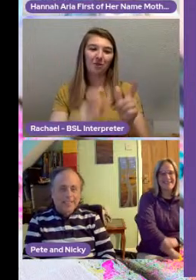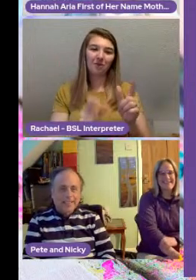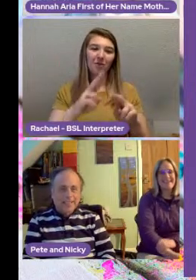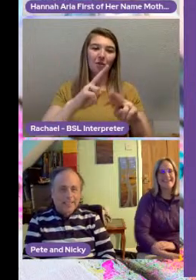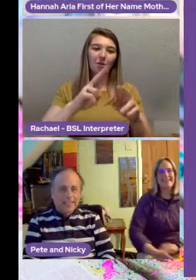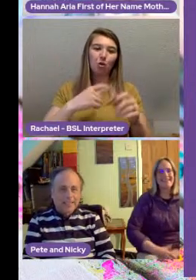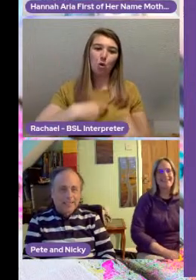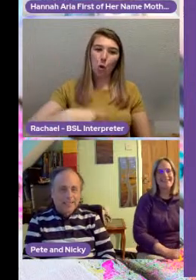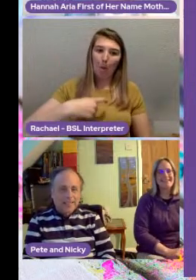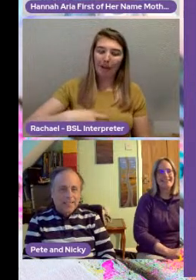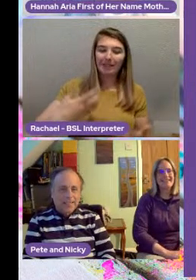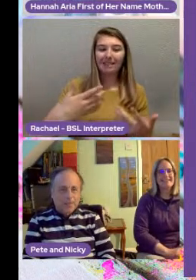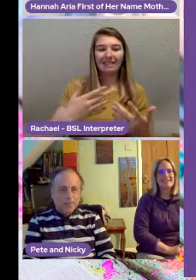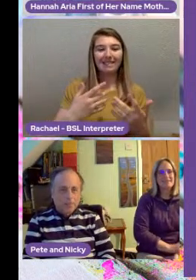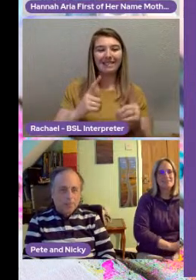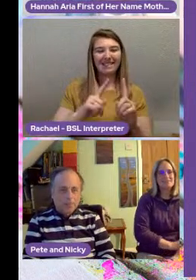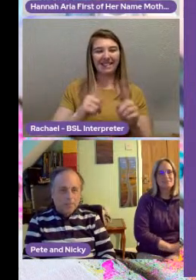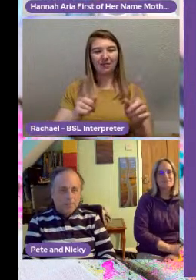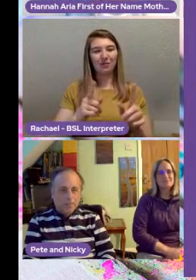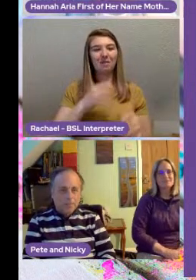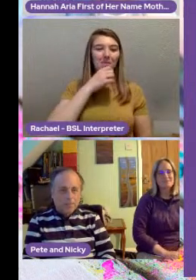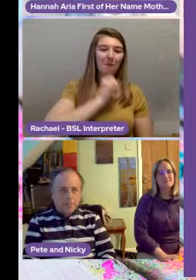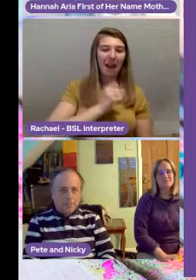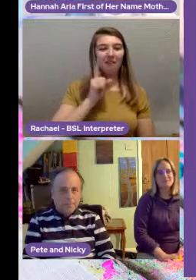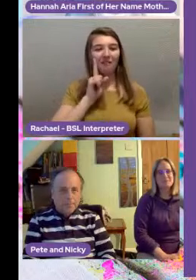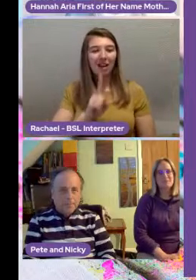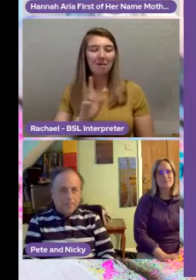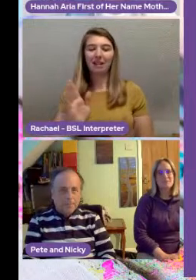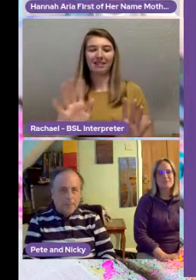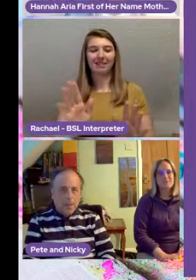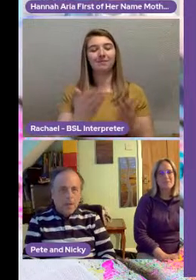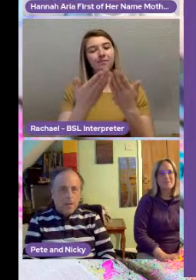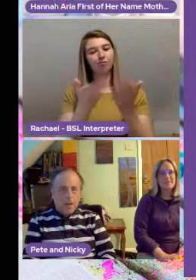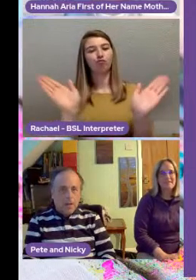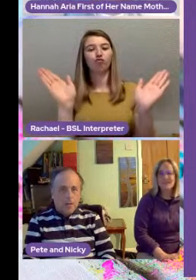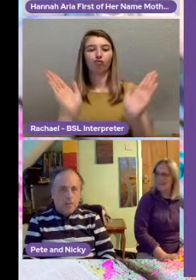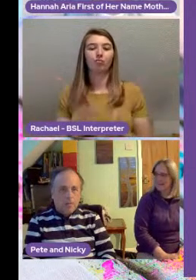Anyway, let's have a look at your wonderful creations.